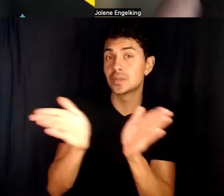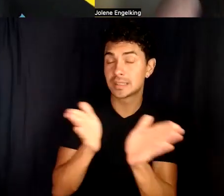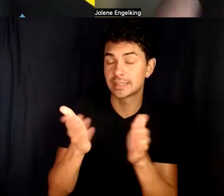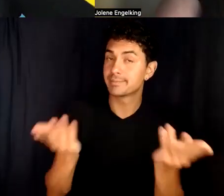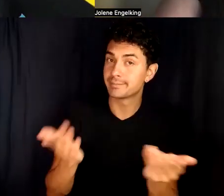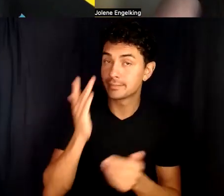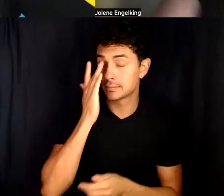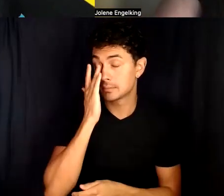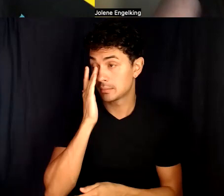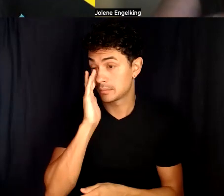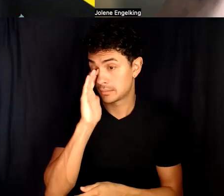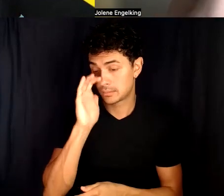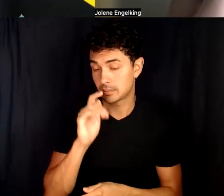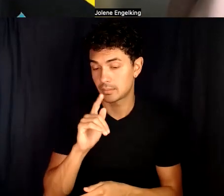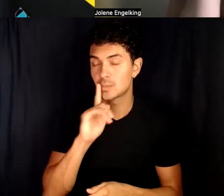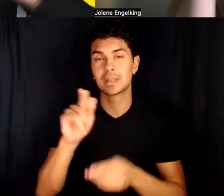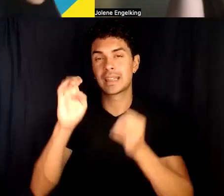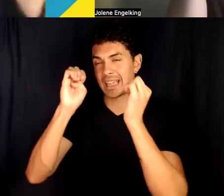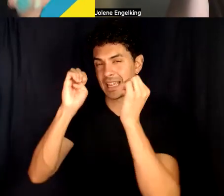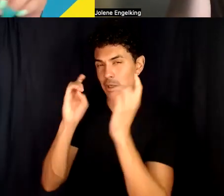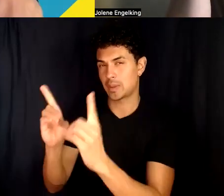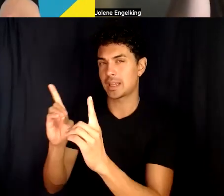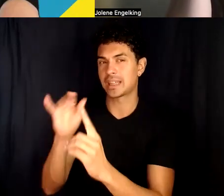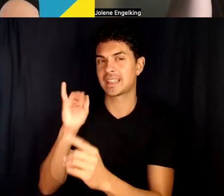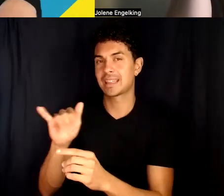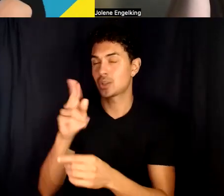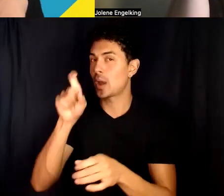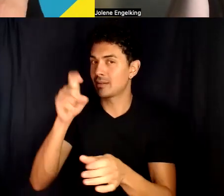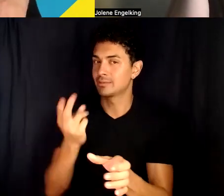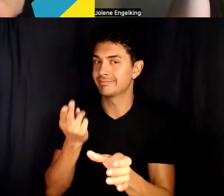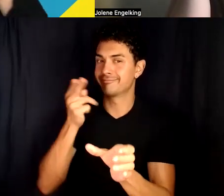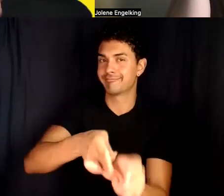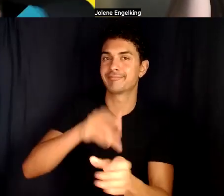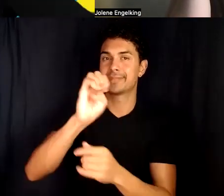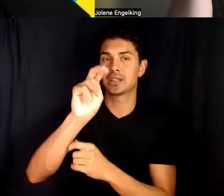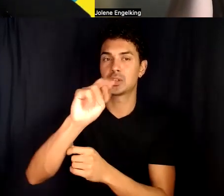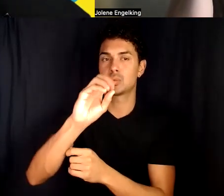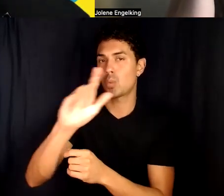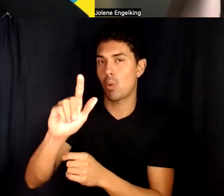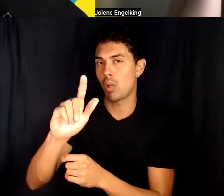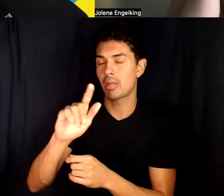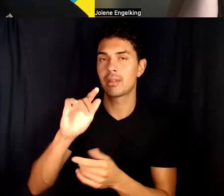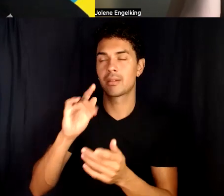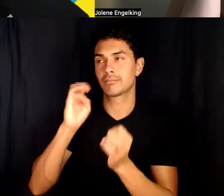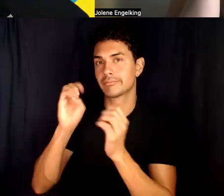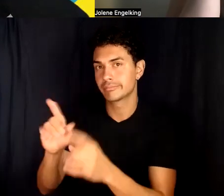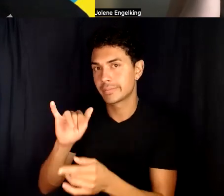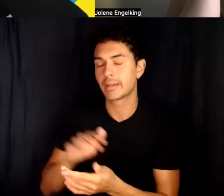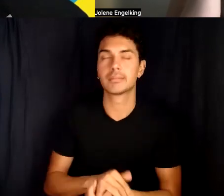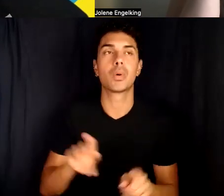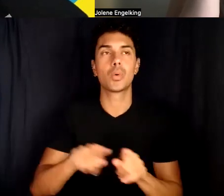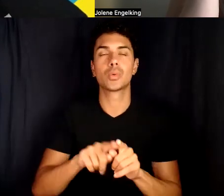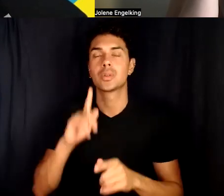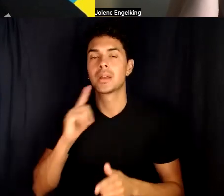so really educating on that enrollment piece as well. And then also just getting bounced back and